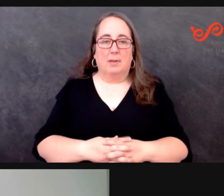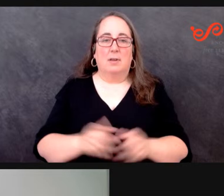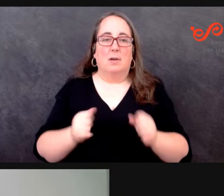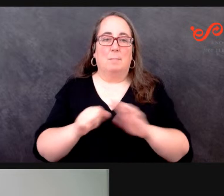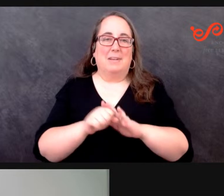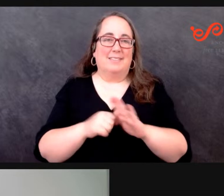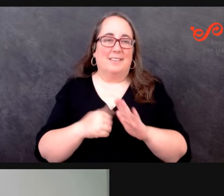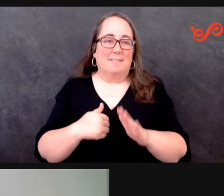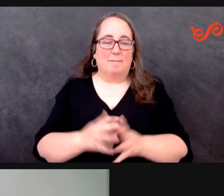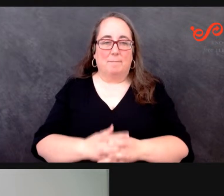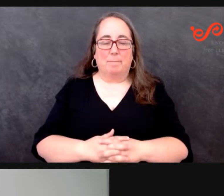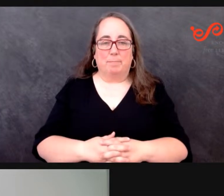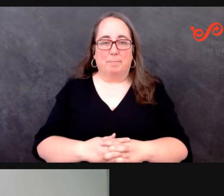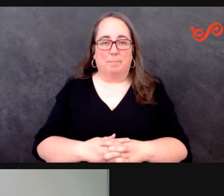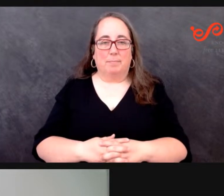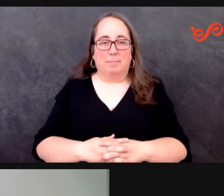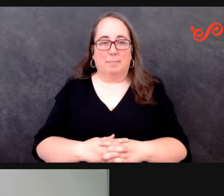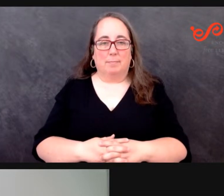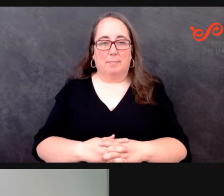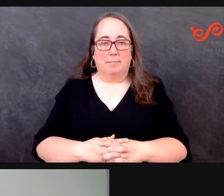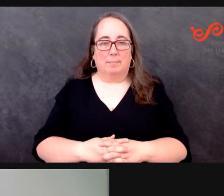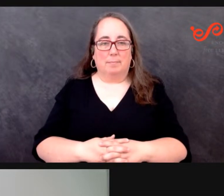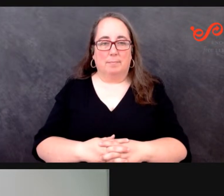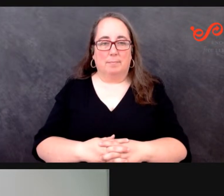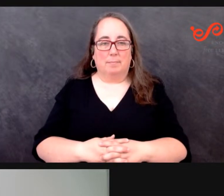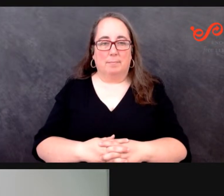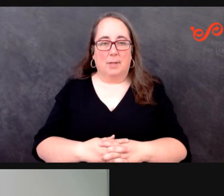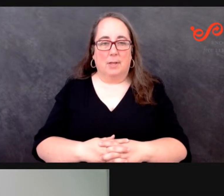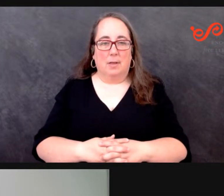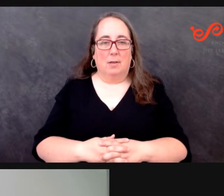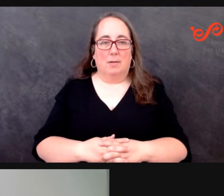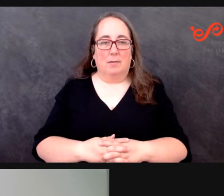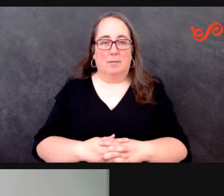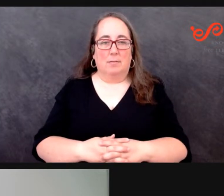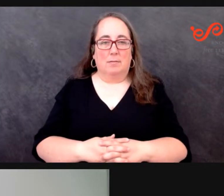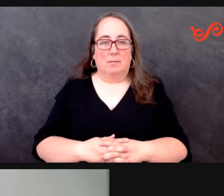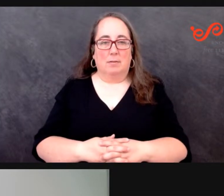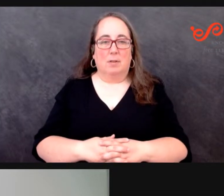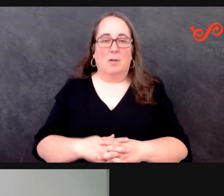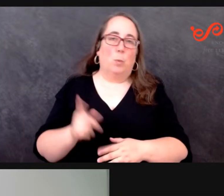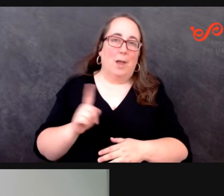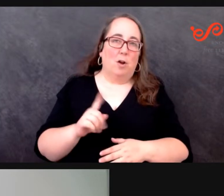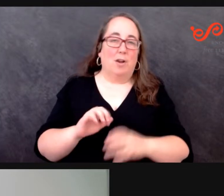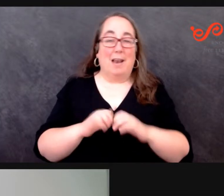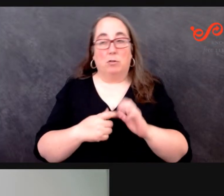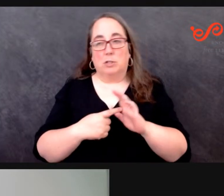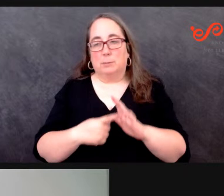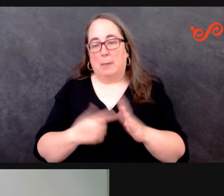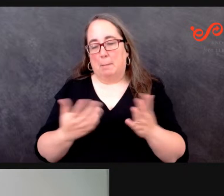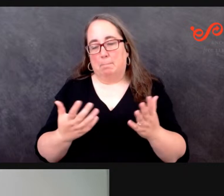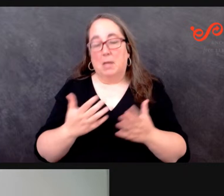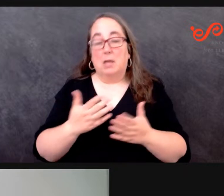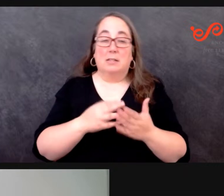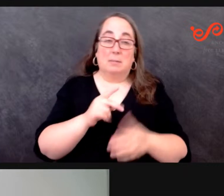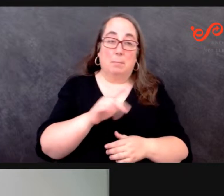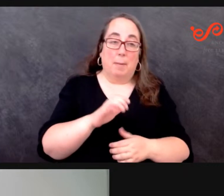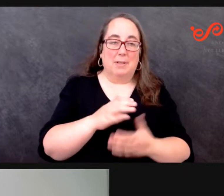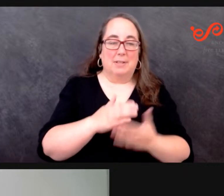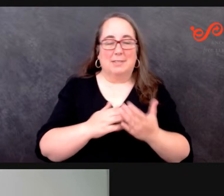them. It's just a matter of where and how they're displayed. Some are in public view and some